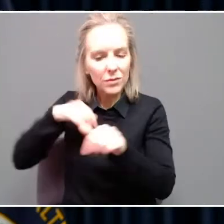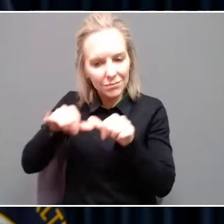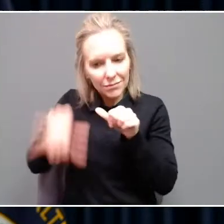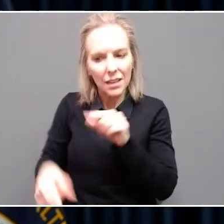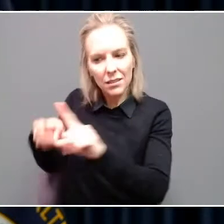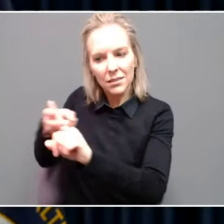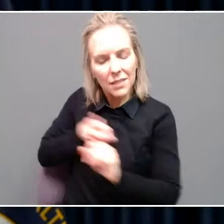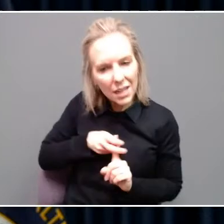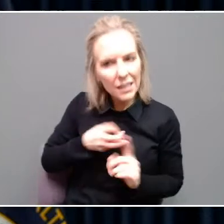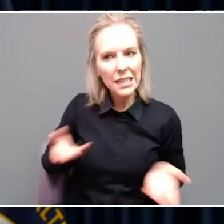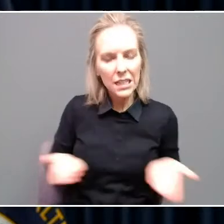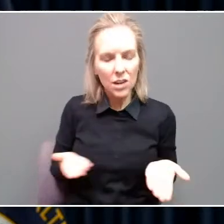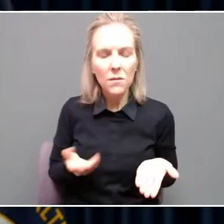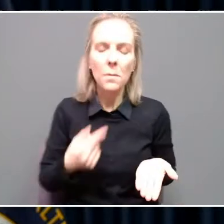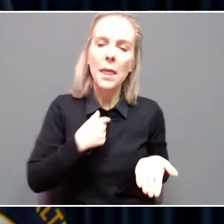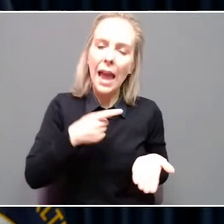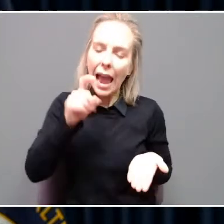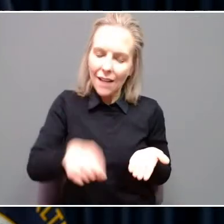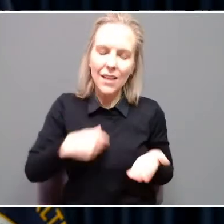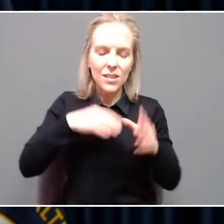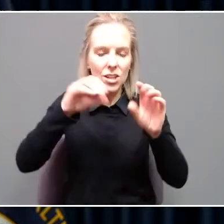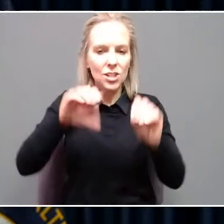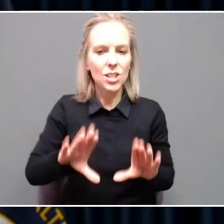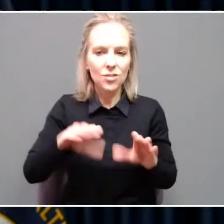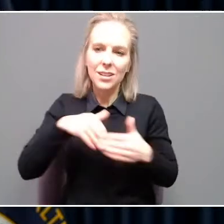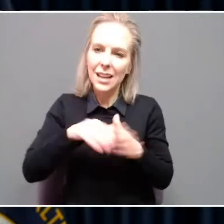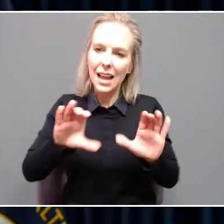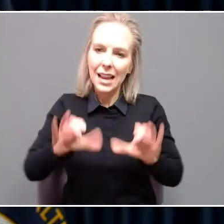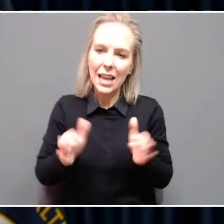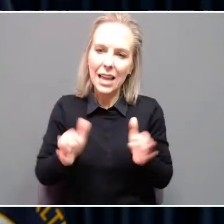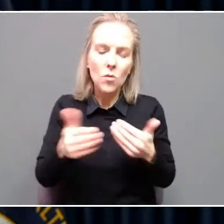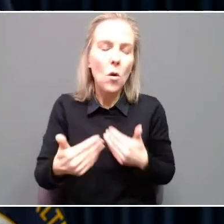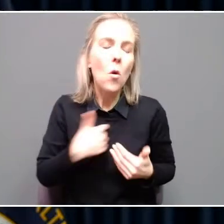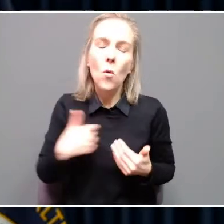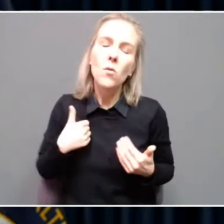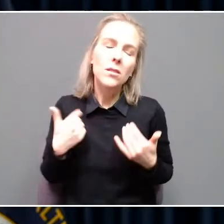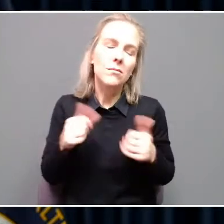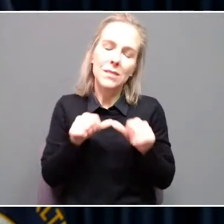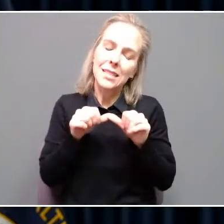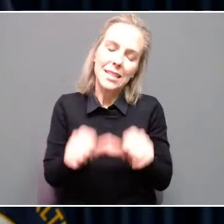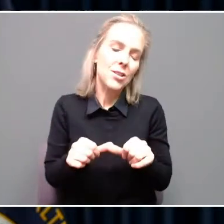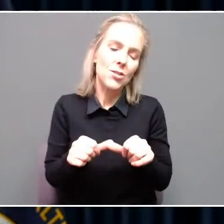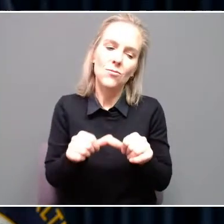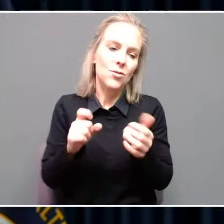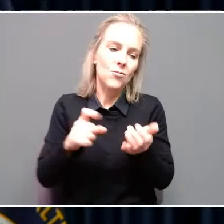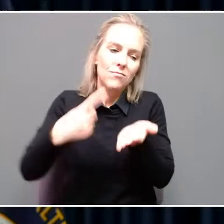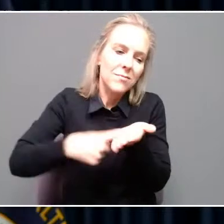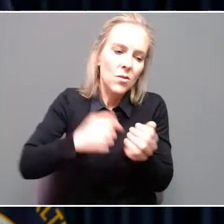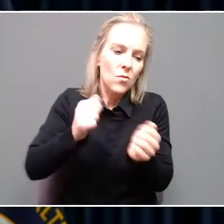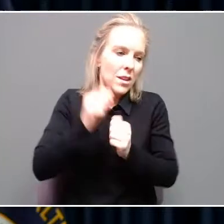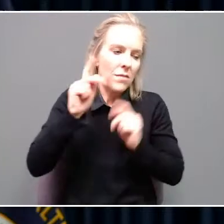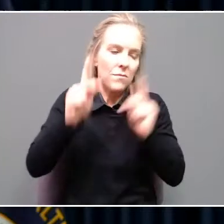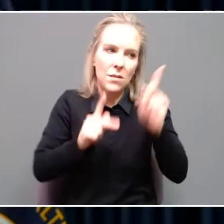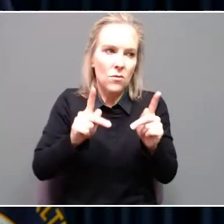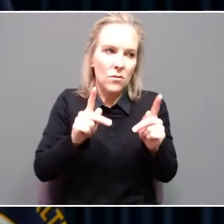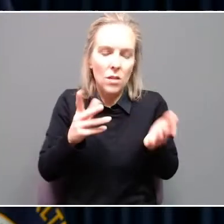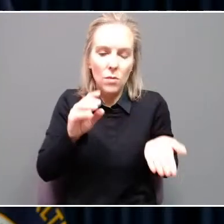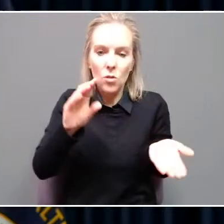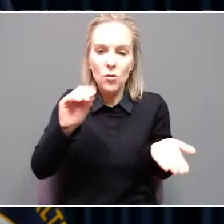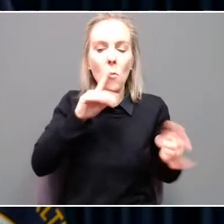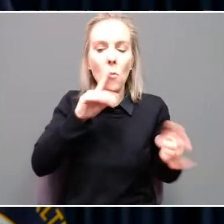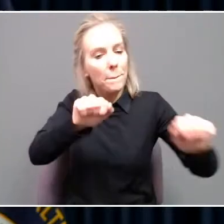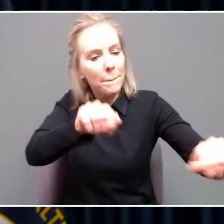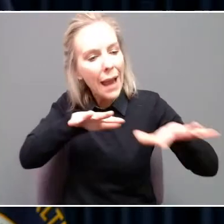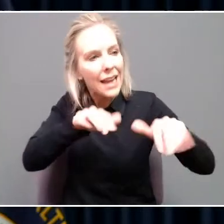classroom to do that. So we'll continue to talk to anybody who's willing to talk to us. But let me also say there's no magic wand to get the General